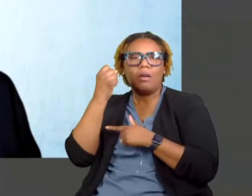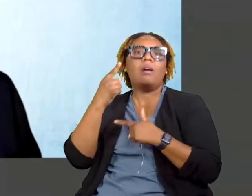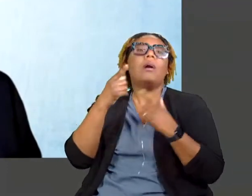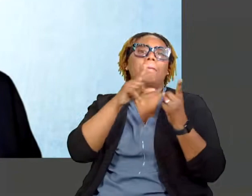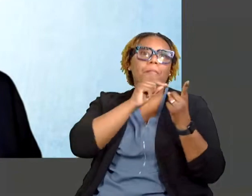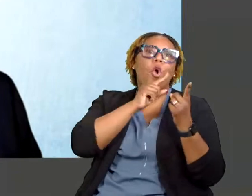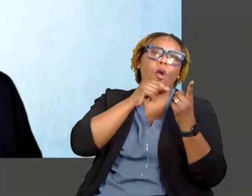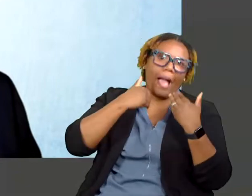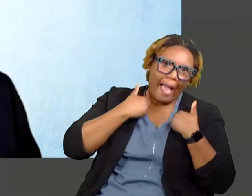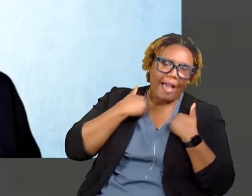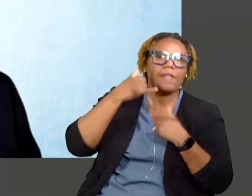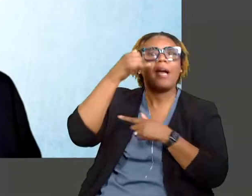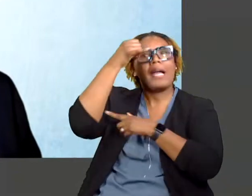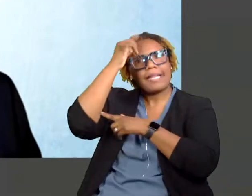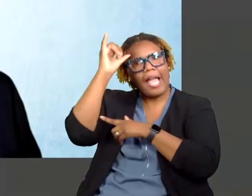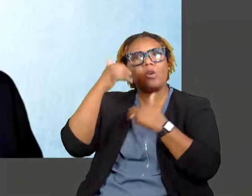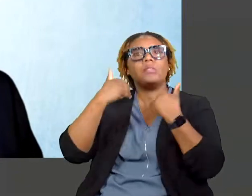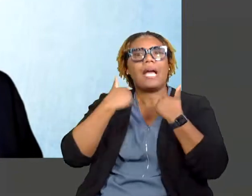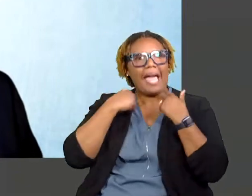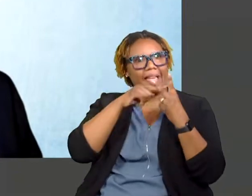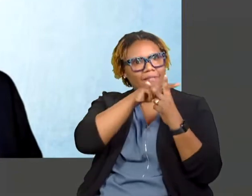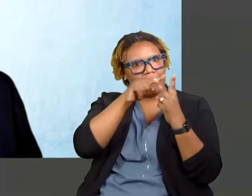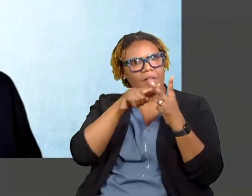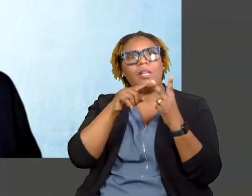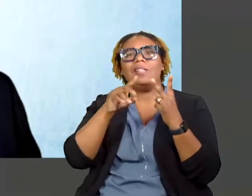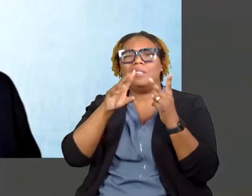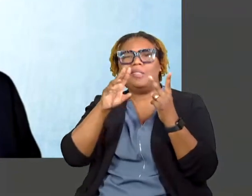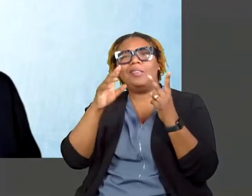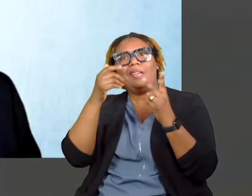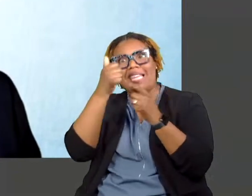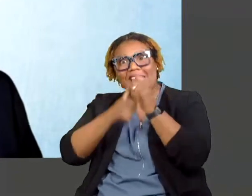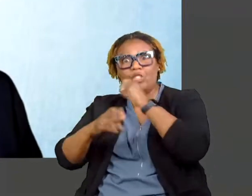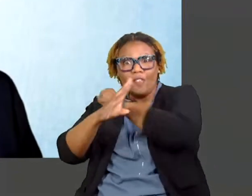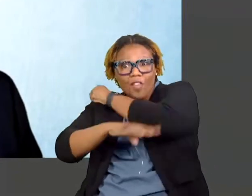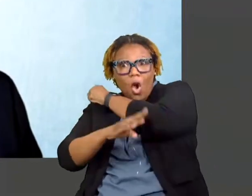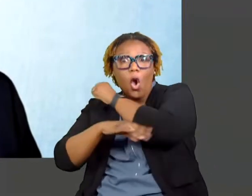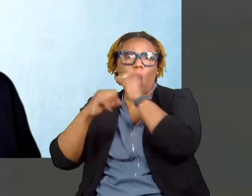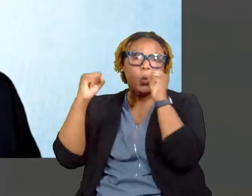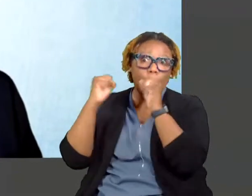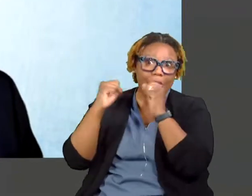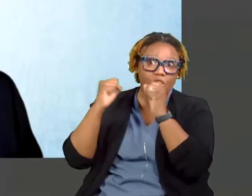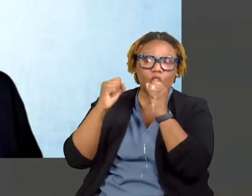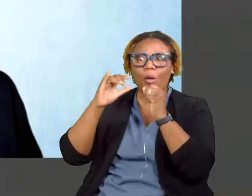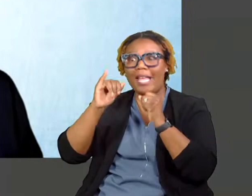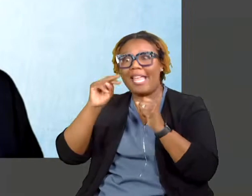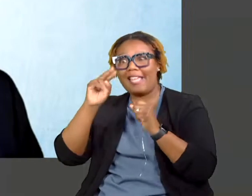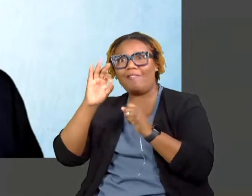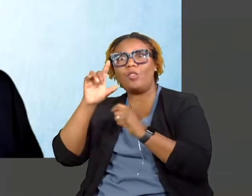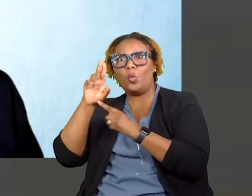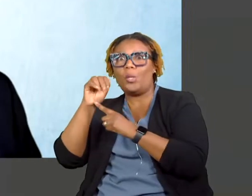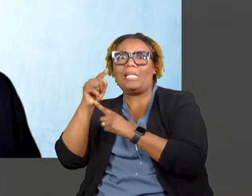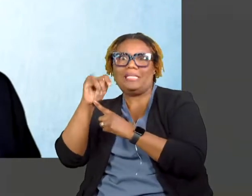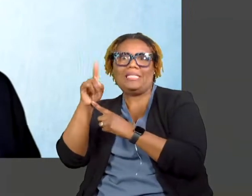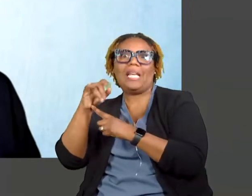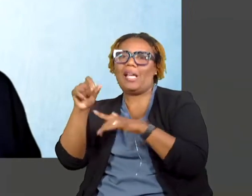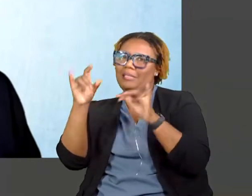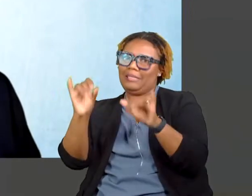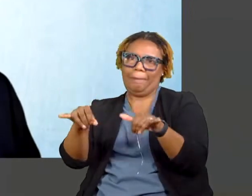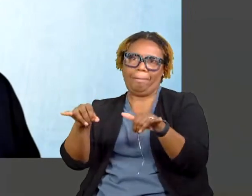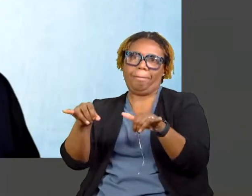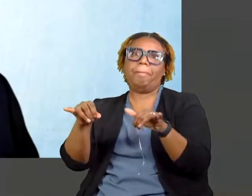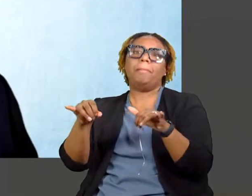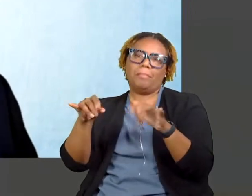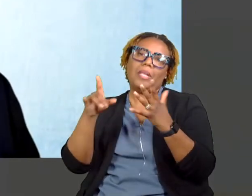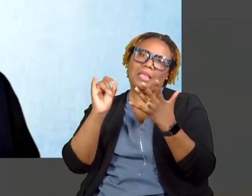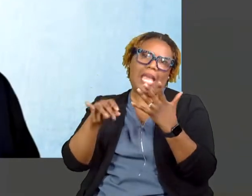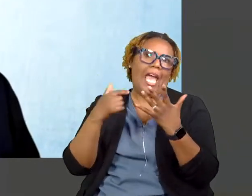different enough from the seasonal strains of influenza that we see each fall and winter, it is still influenza and an enemy that we all know very